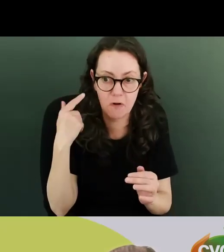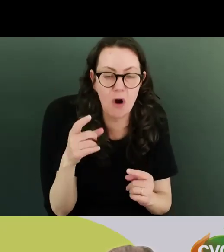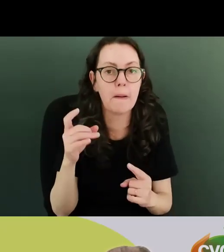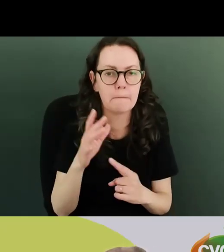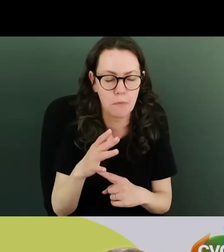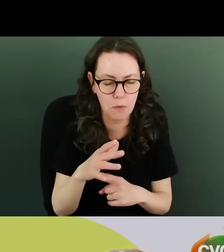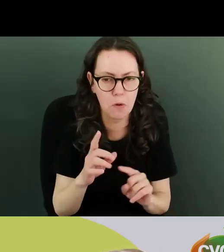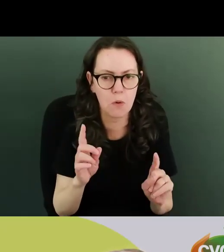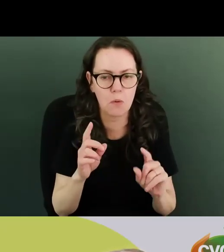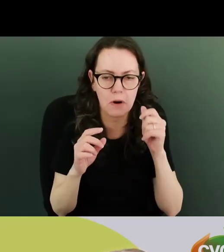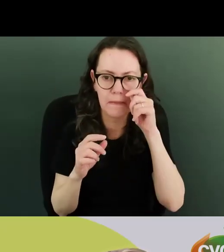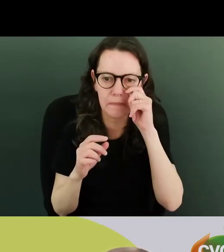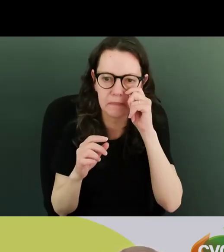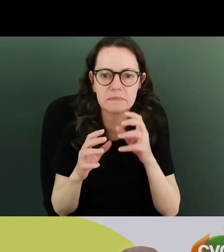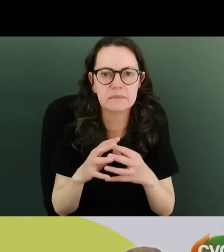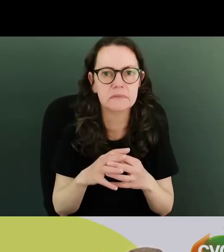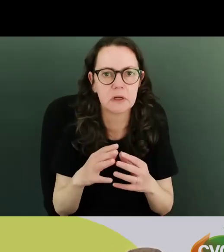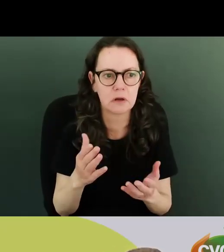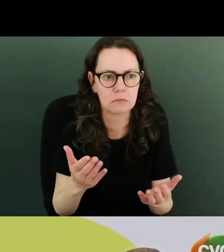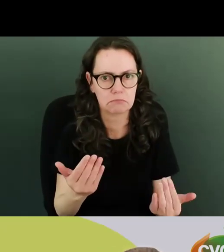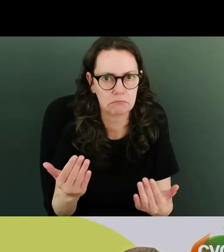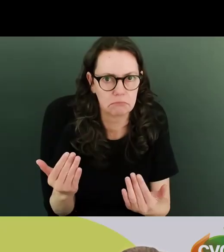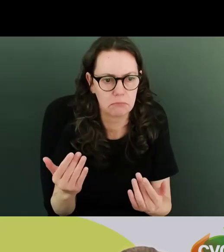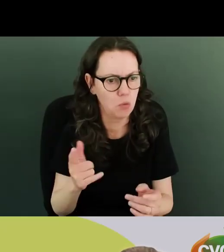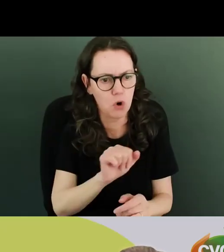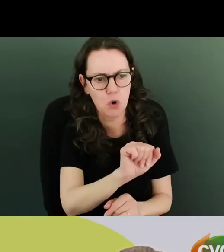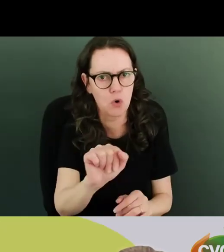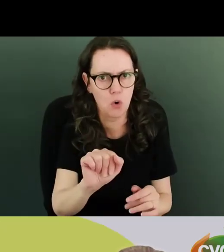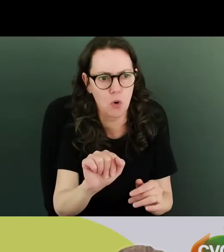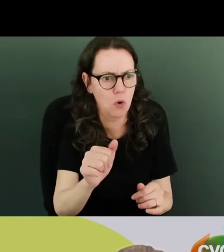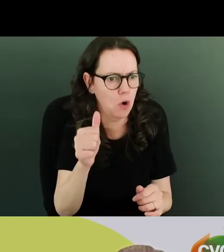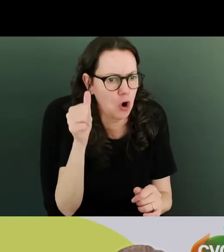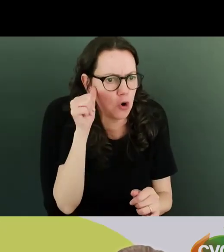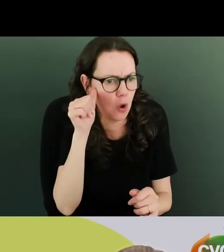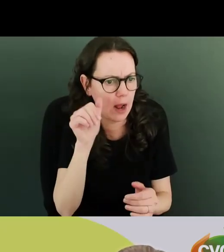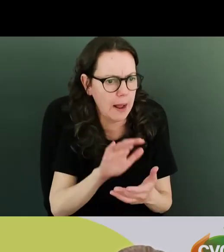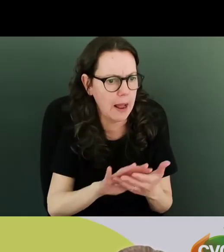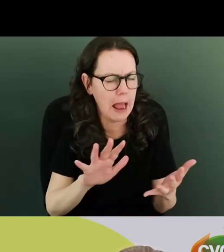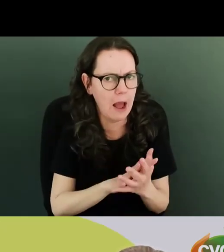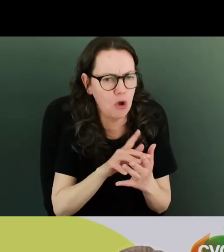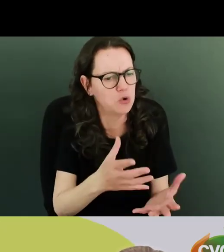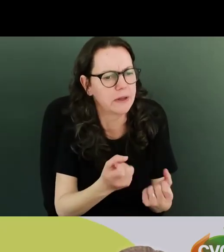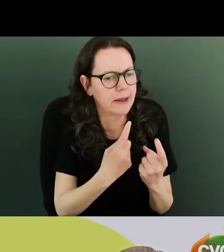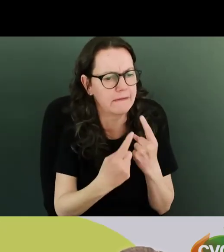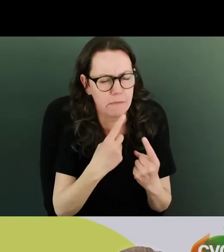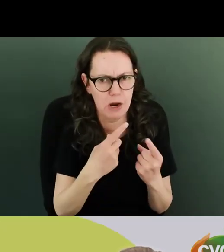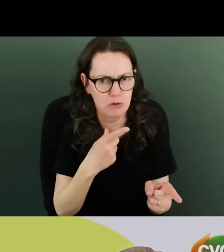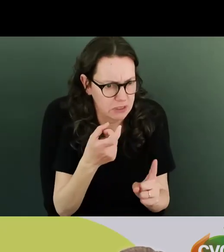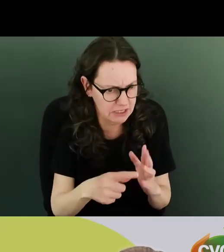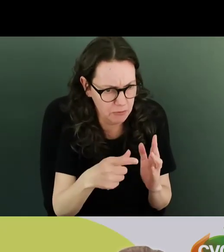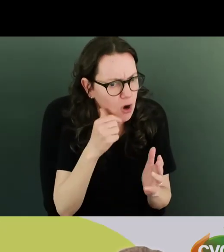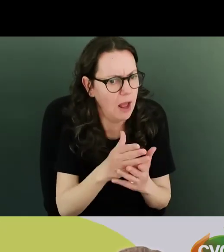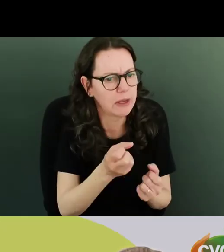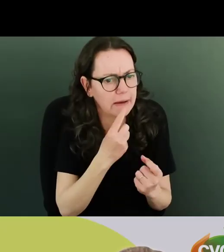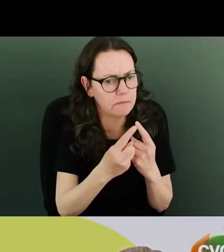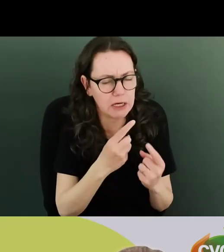to us that we are considering the networks and the experience that our co-designers have. So